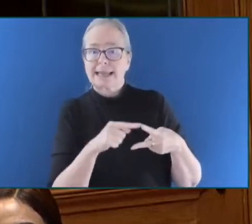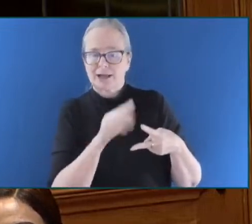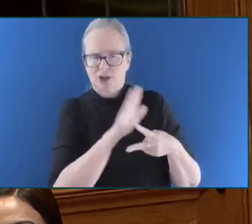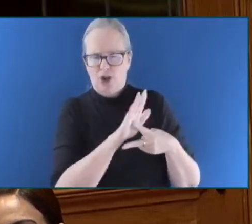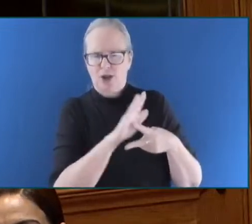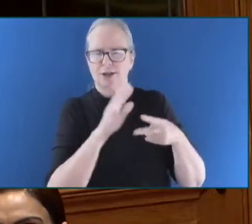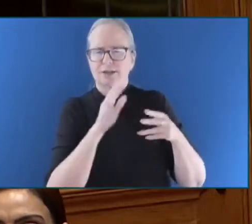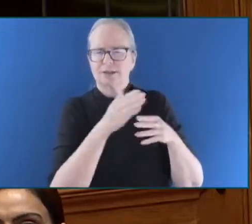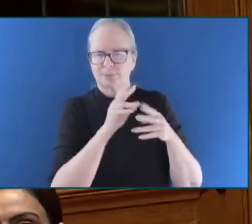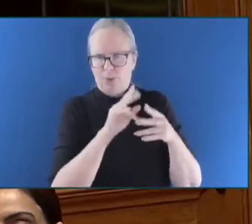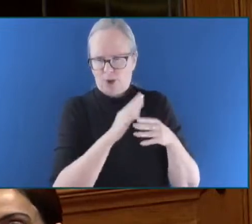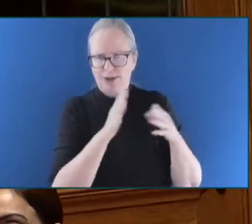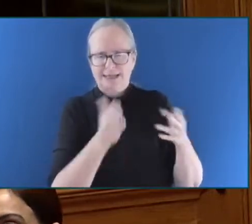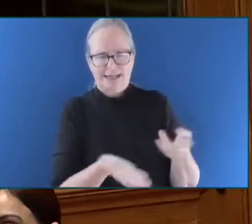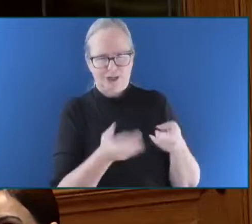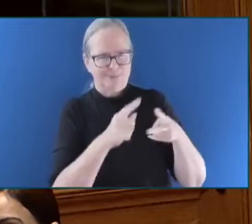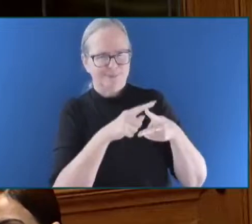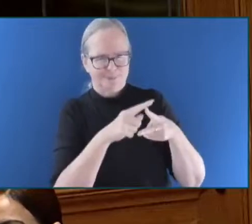that they do every day.